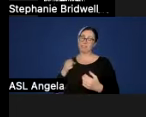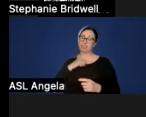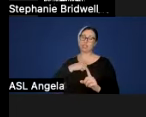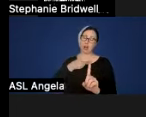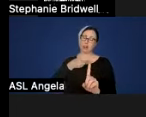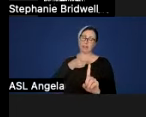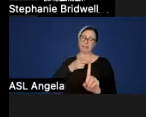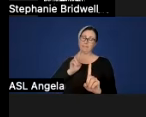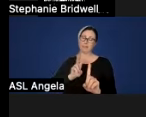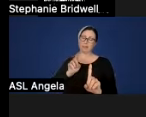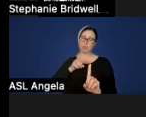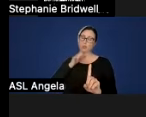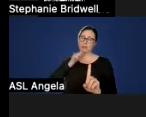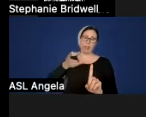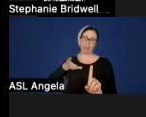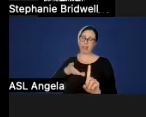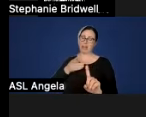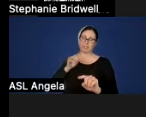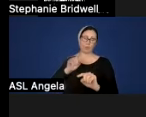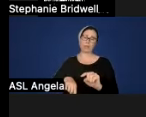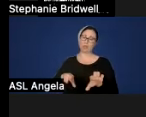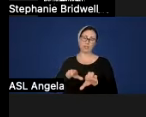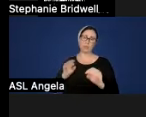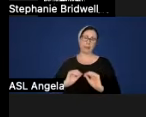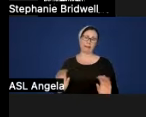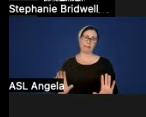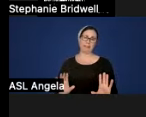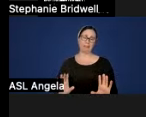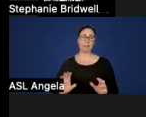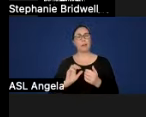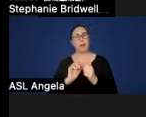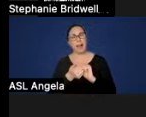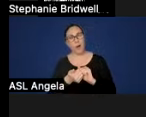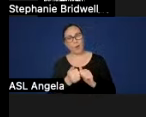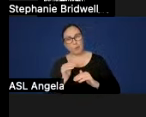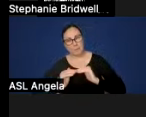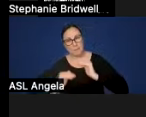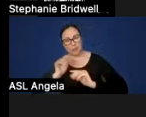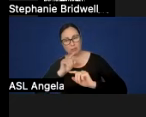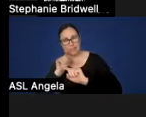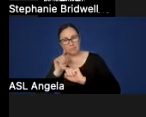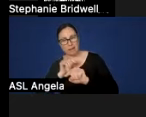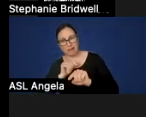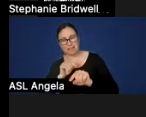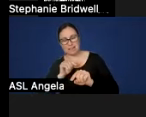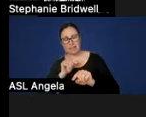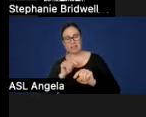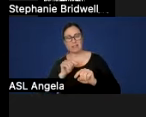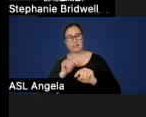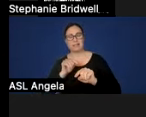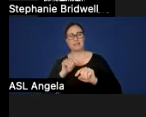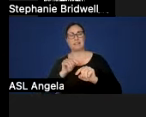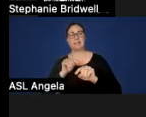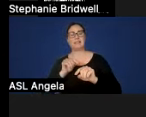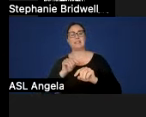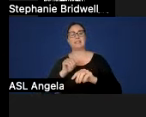right? Why, and how do we build a response that really centers around that community stepping